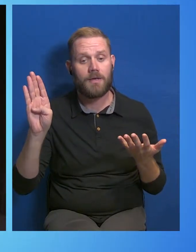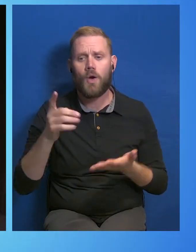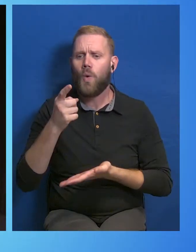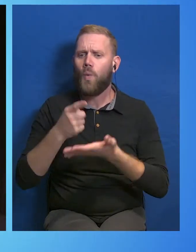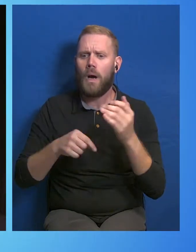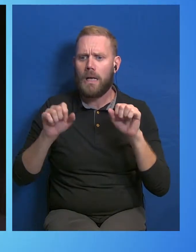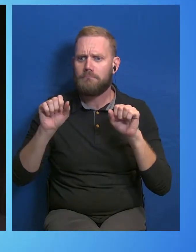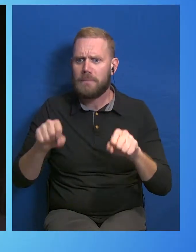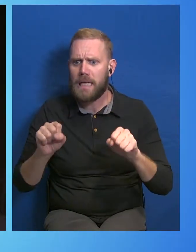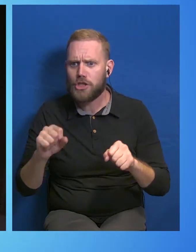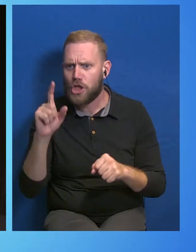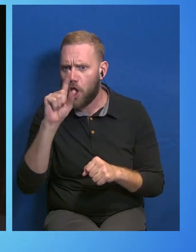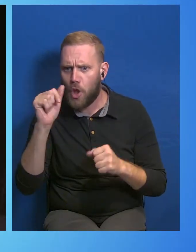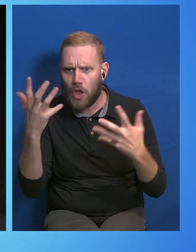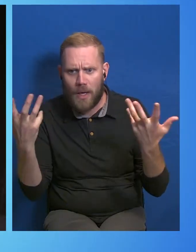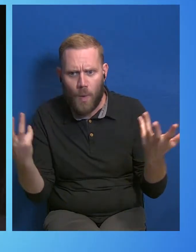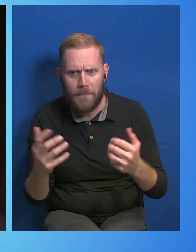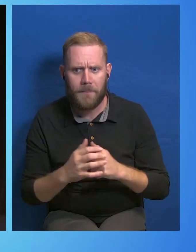what might that look like?